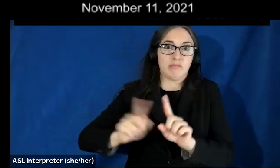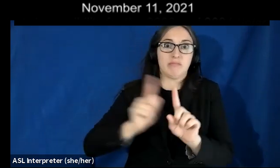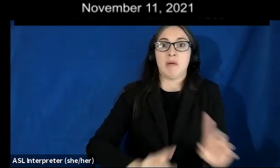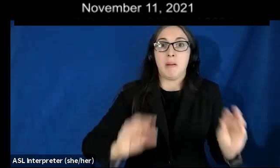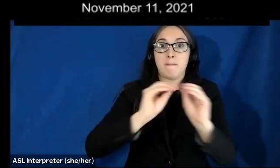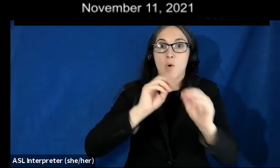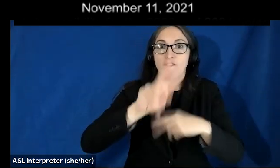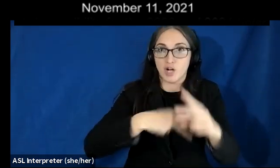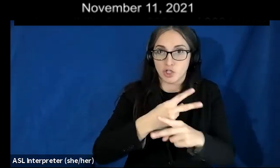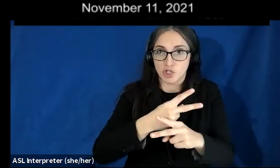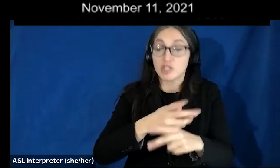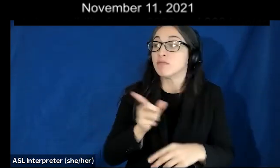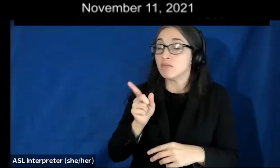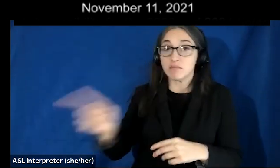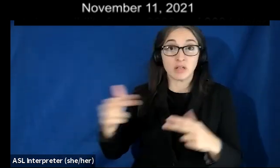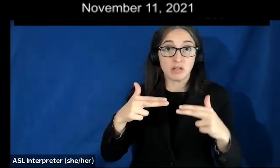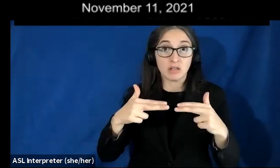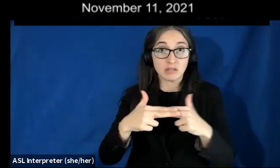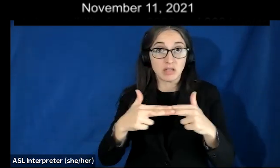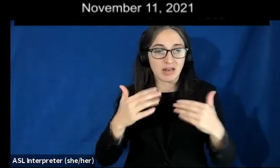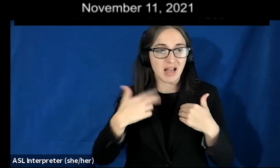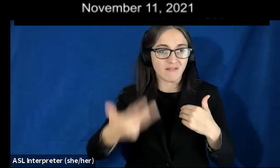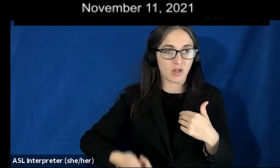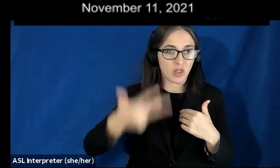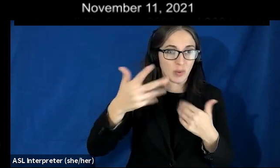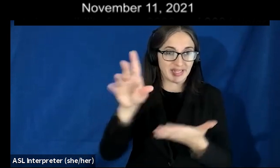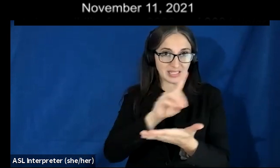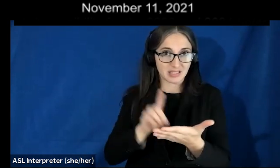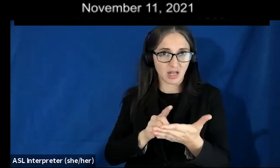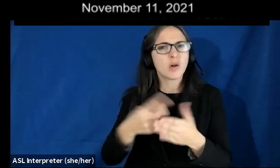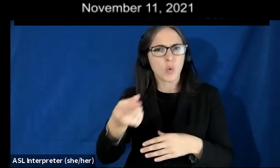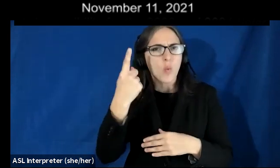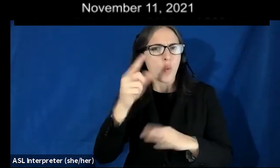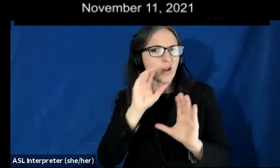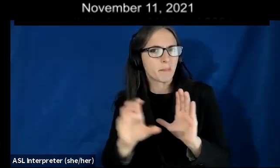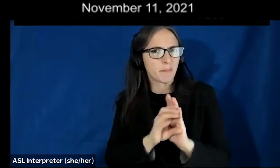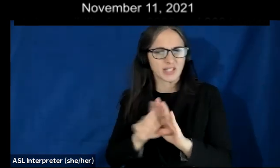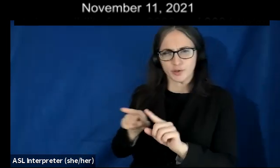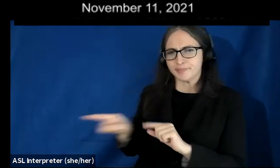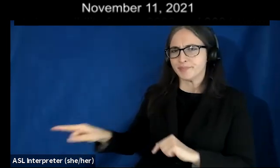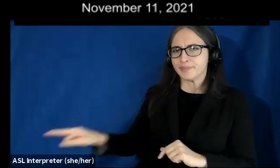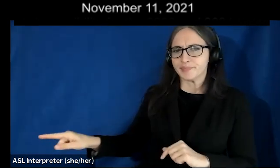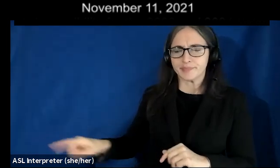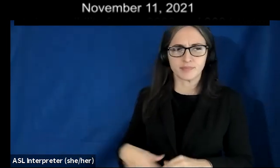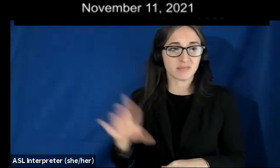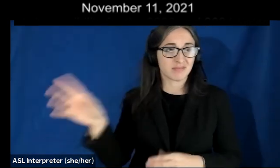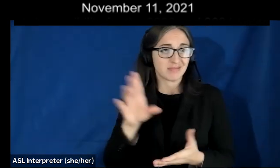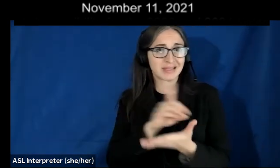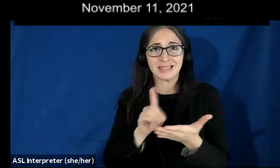slide. On one image on the slide, yes, and this design makes no